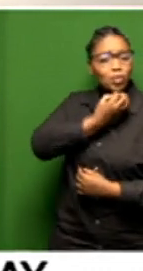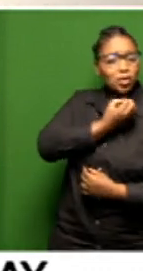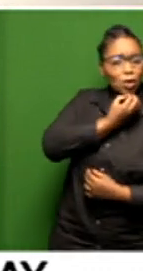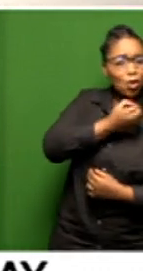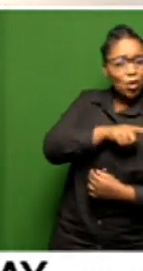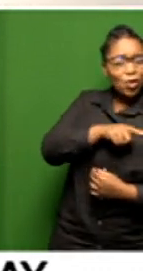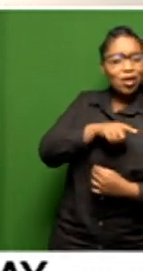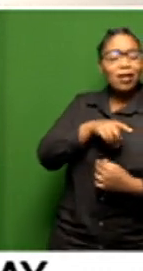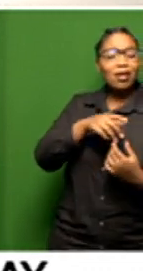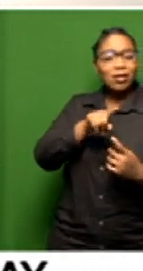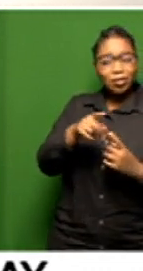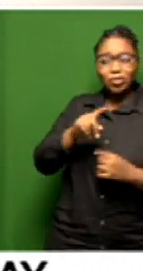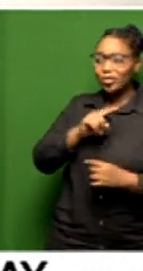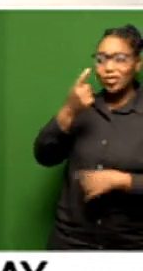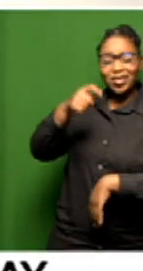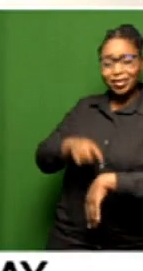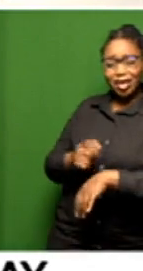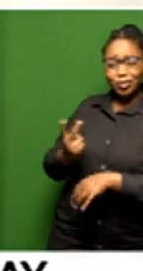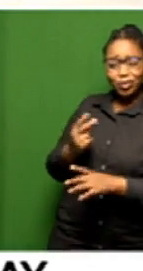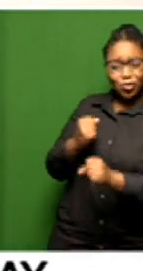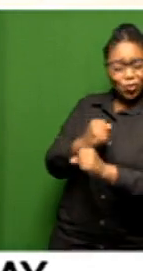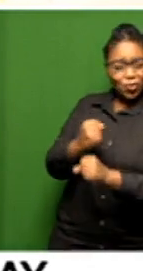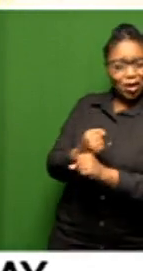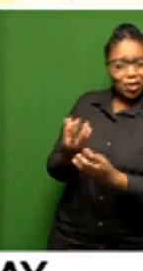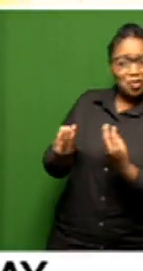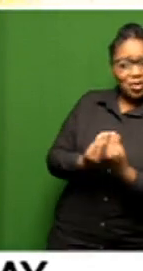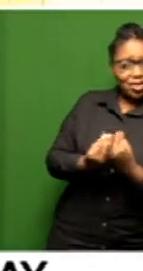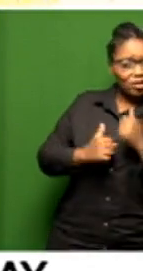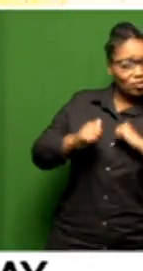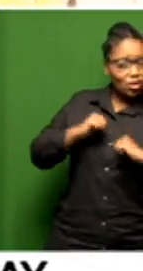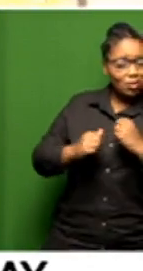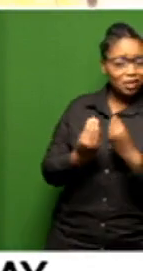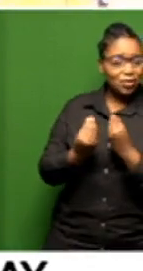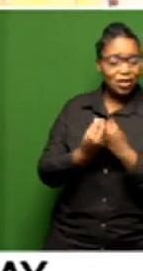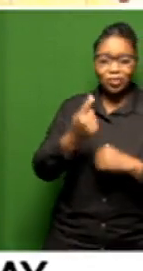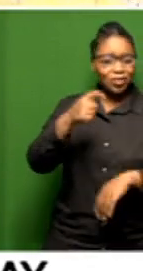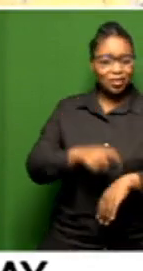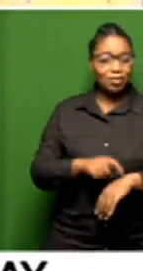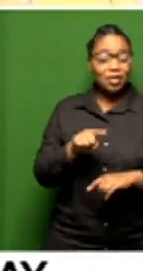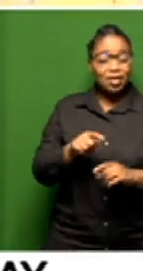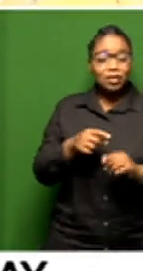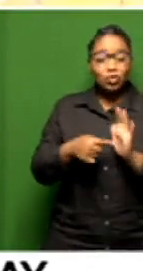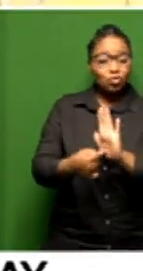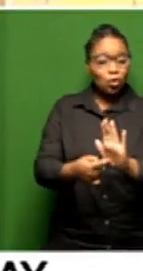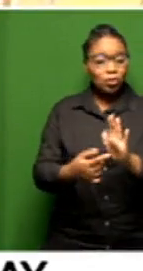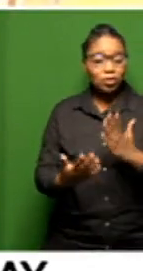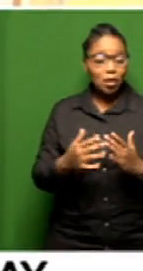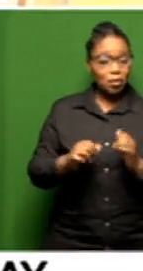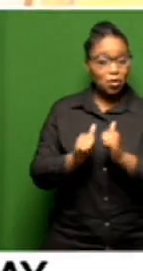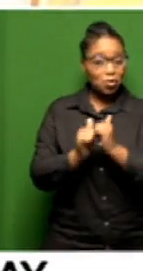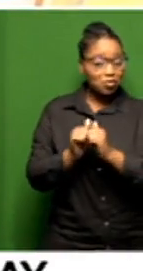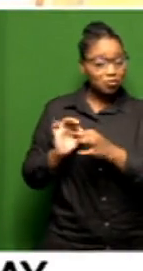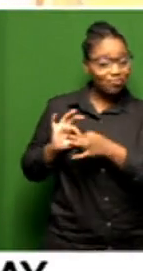you two are working on a production, and that to some extent is a brotherhood, and there is supposed to